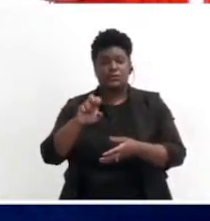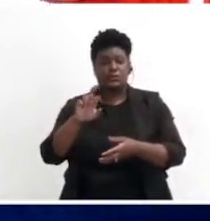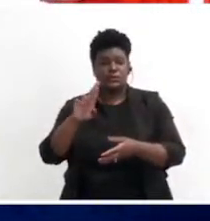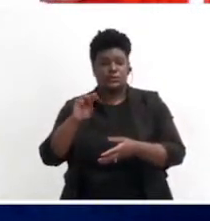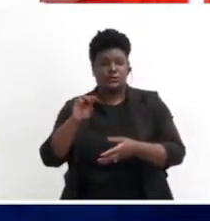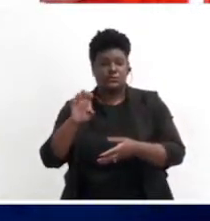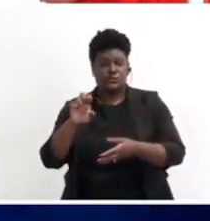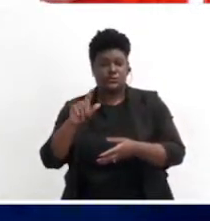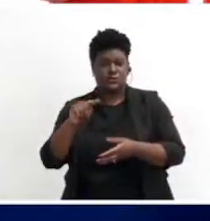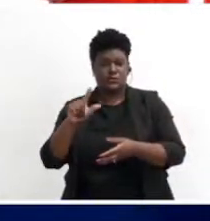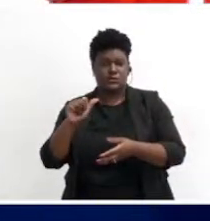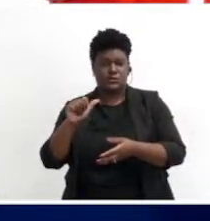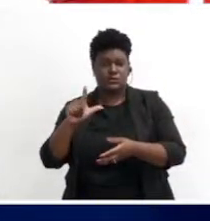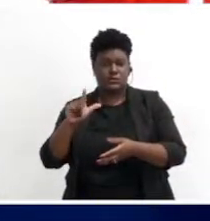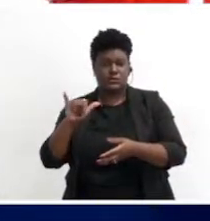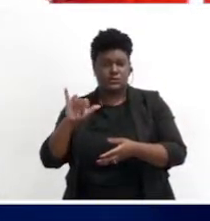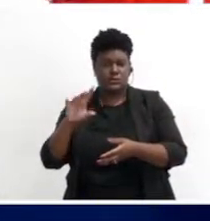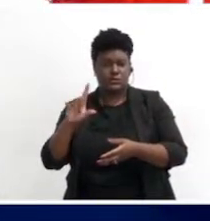Cu6SN5 or